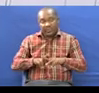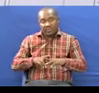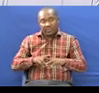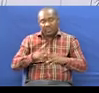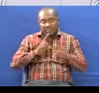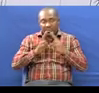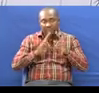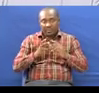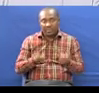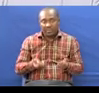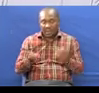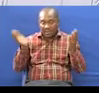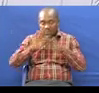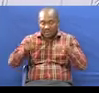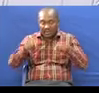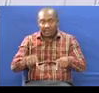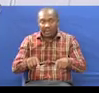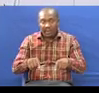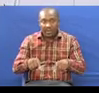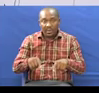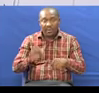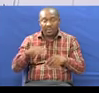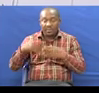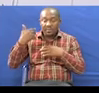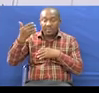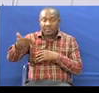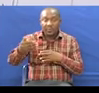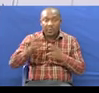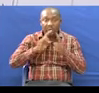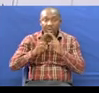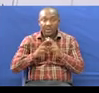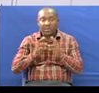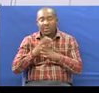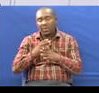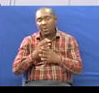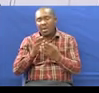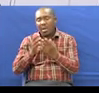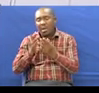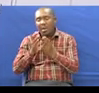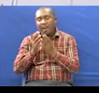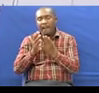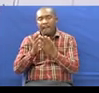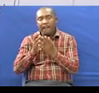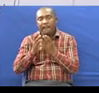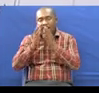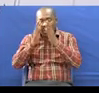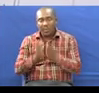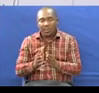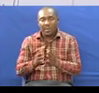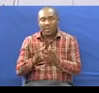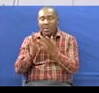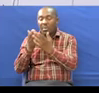audience, and let's end up here. The coming periods, we are going to discuss on population